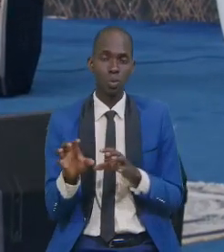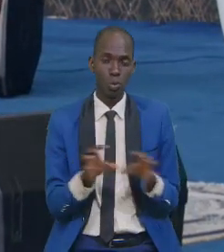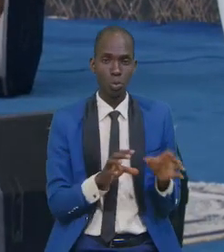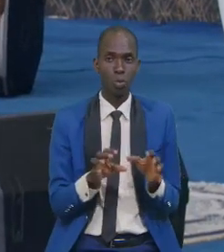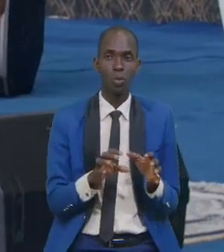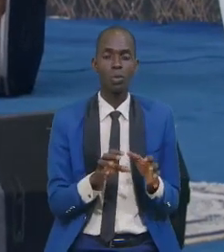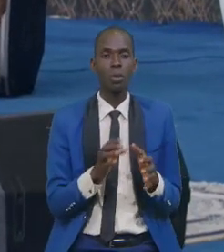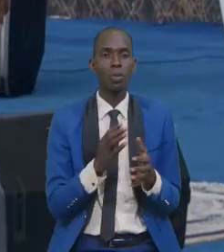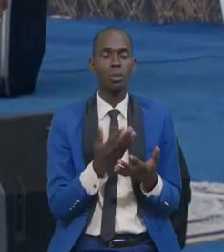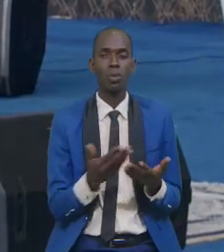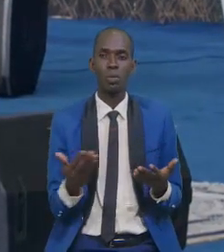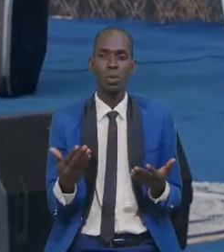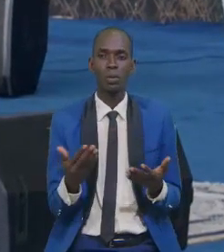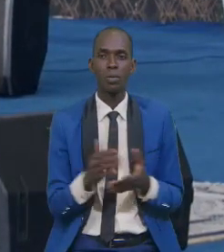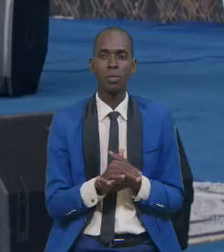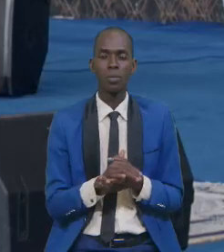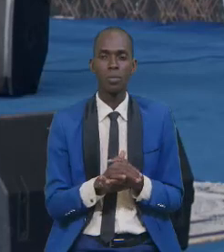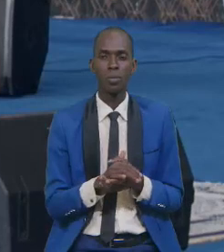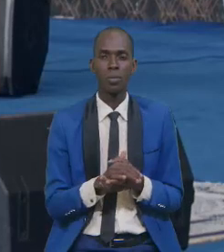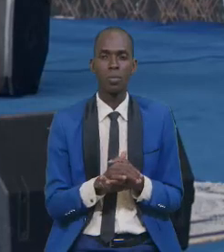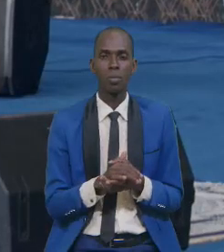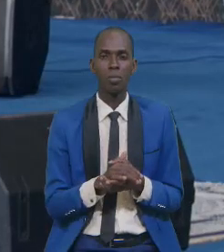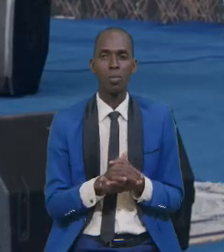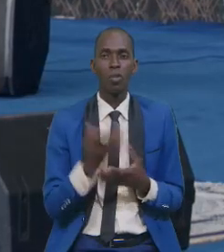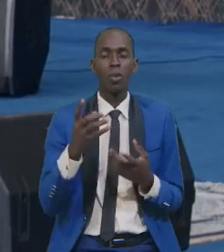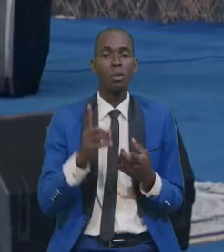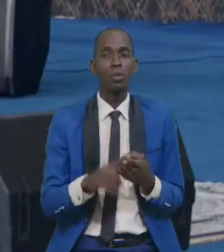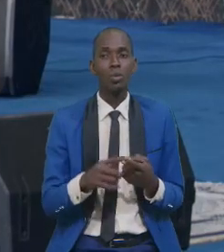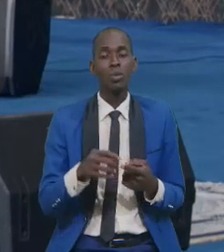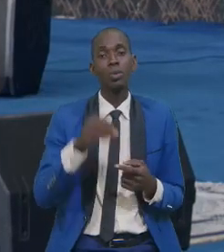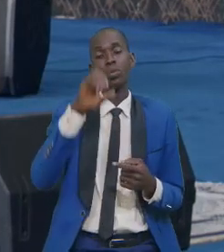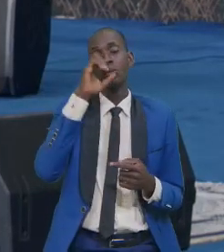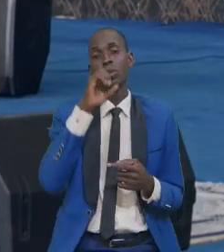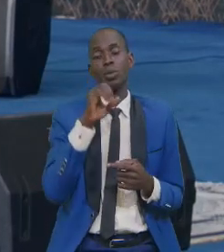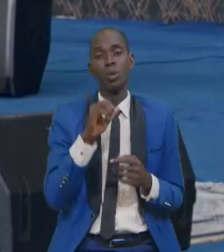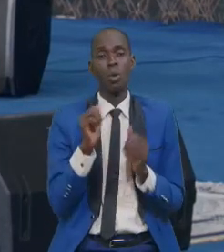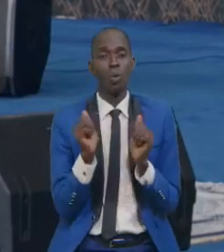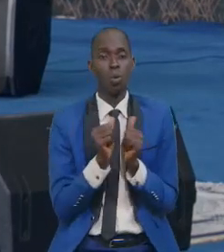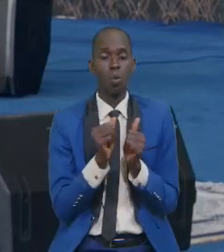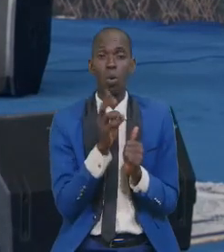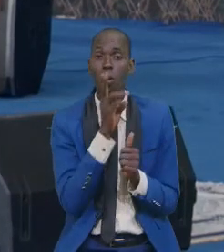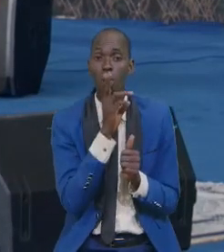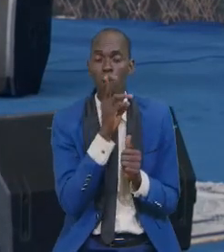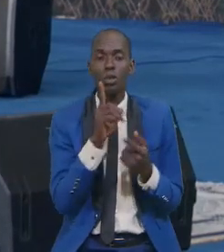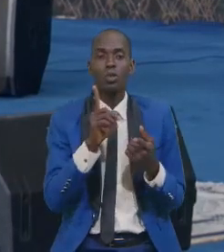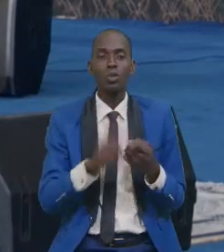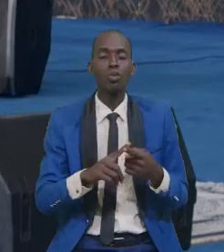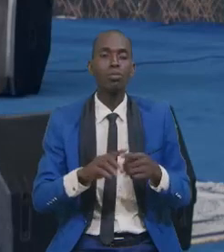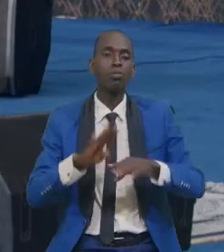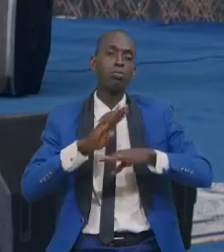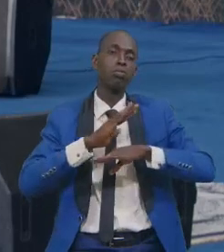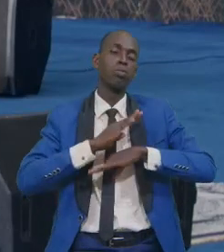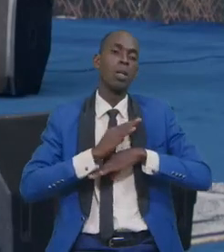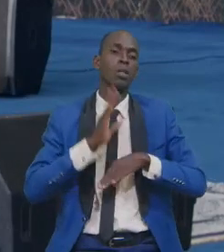water so that you can satisfy the dryness you feel. And